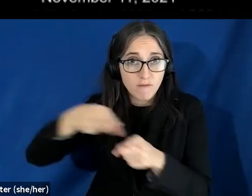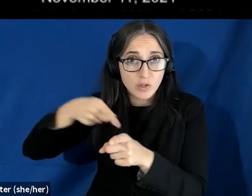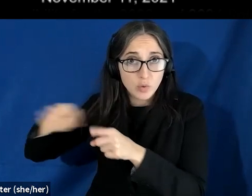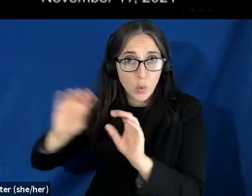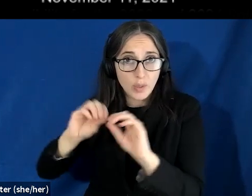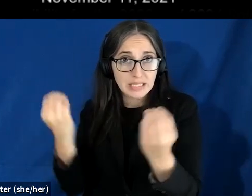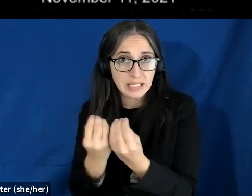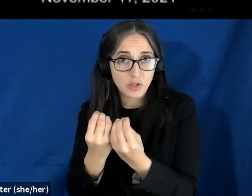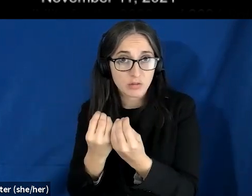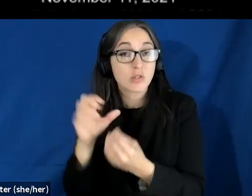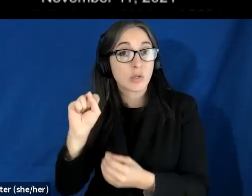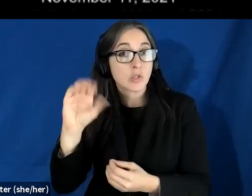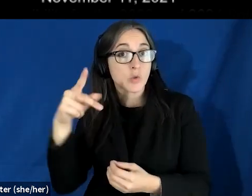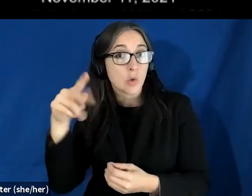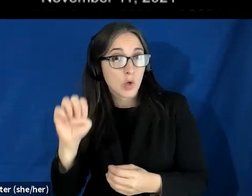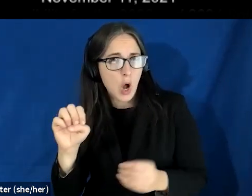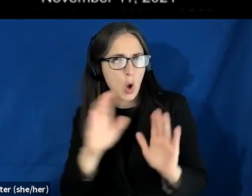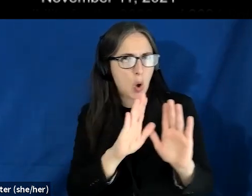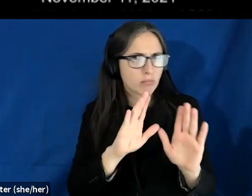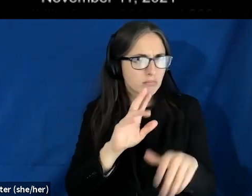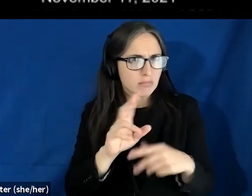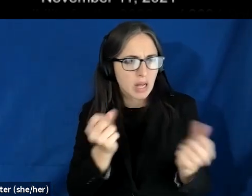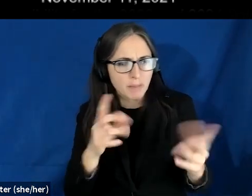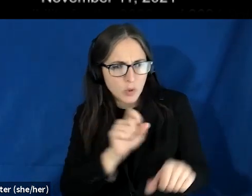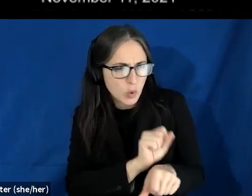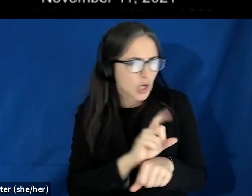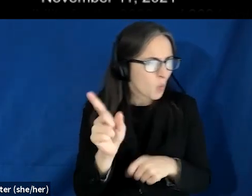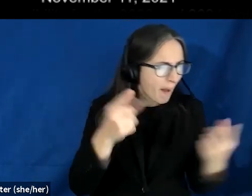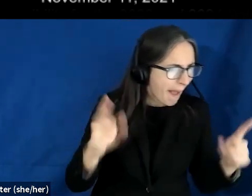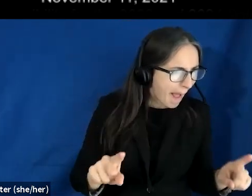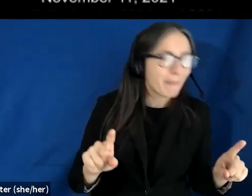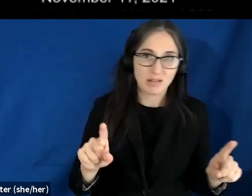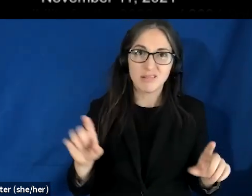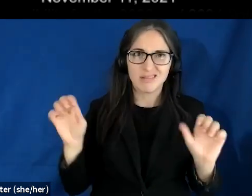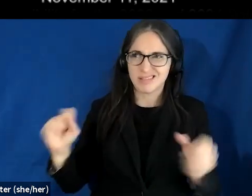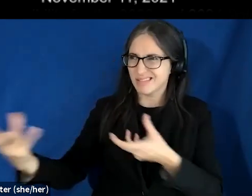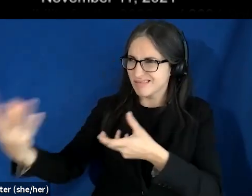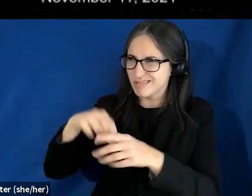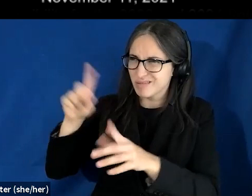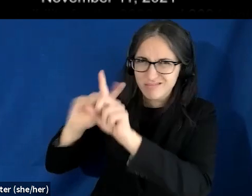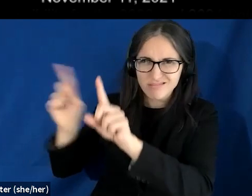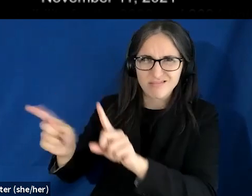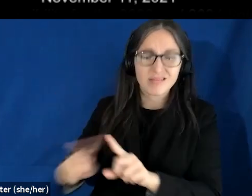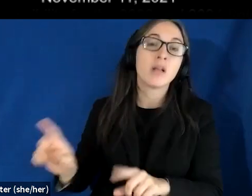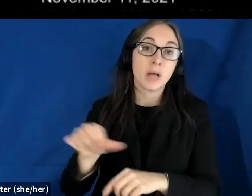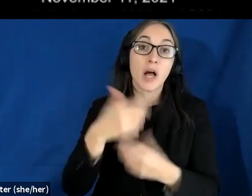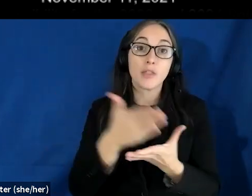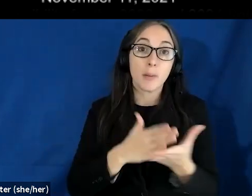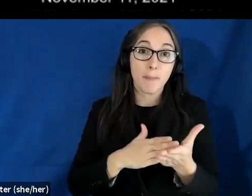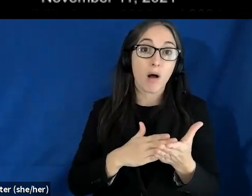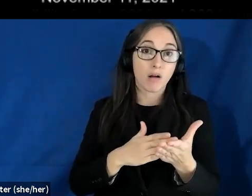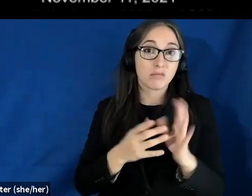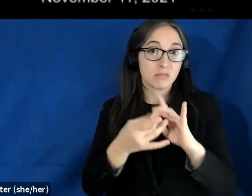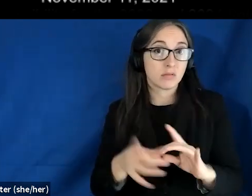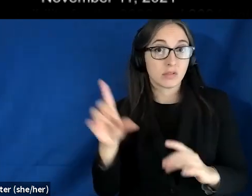to be one of those things, but there's another dimension of the scope when we're talking about DEI. If we take a look at students